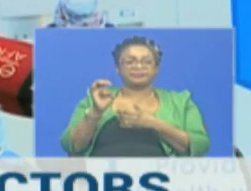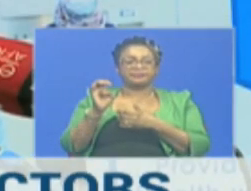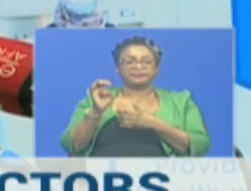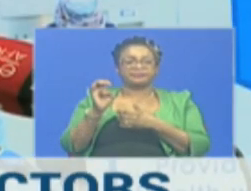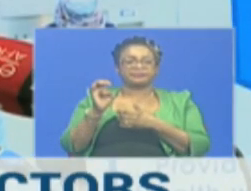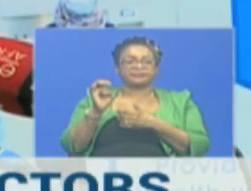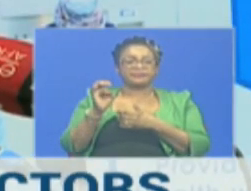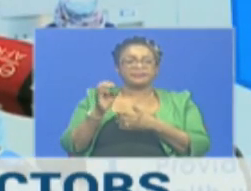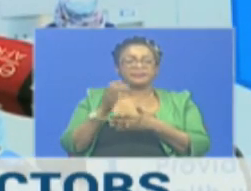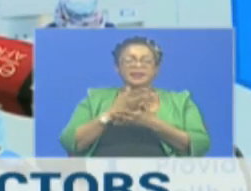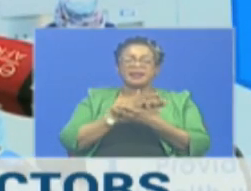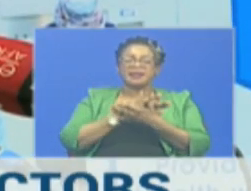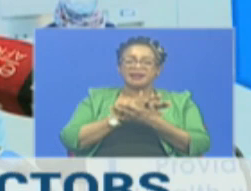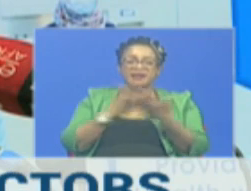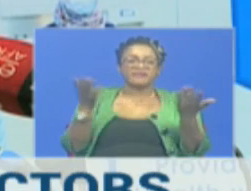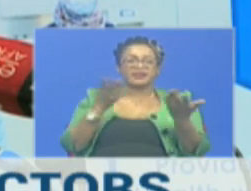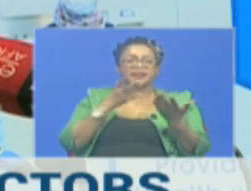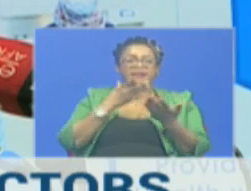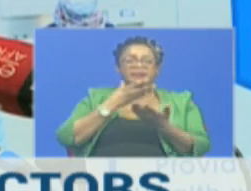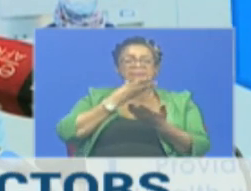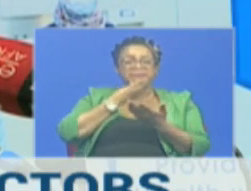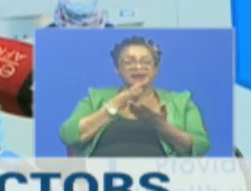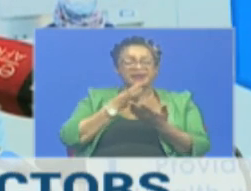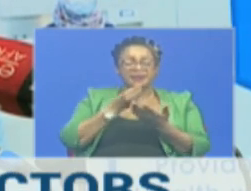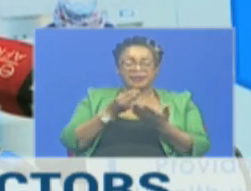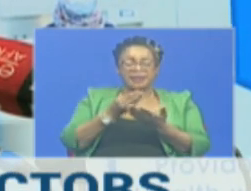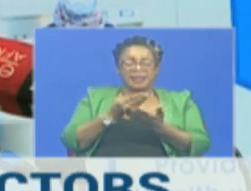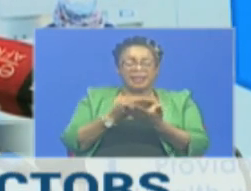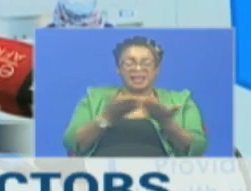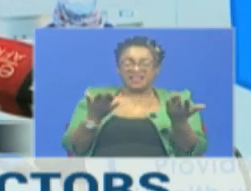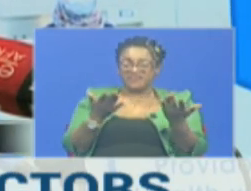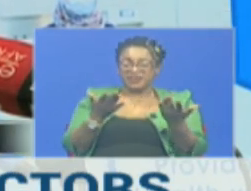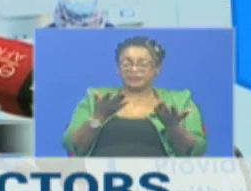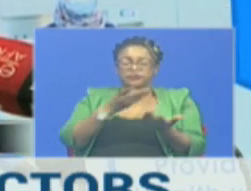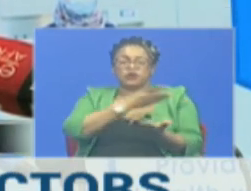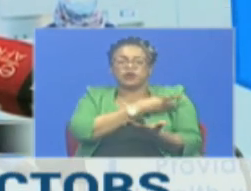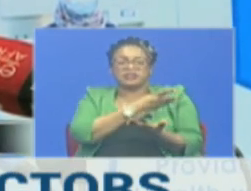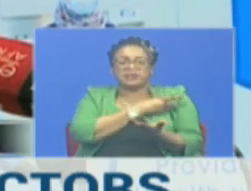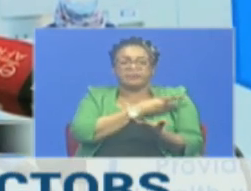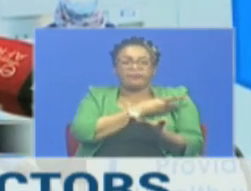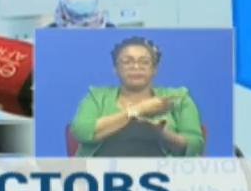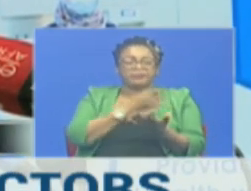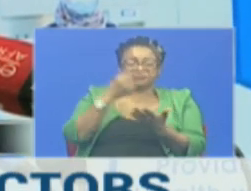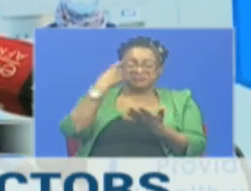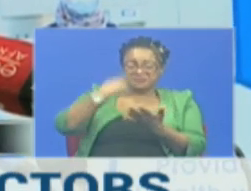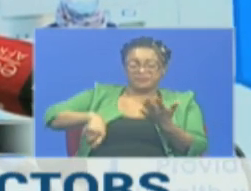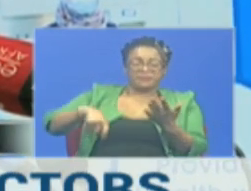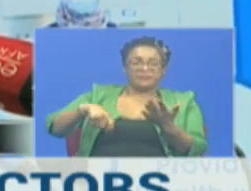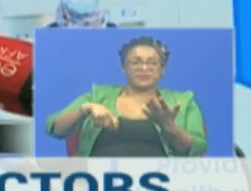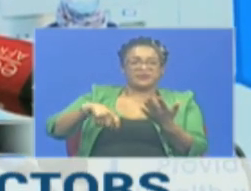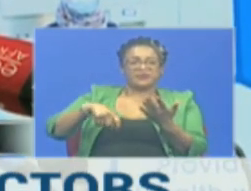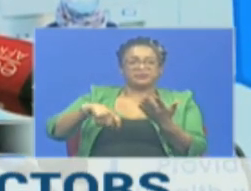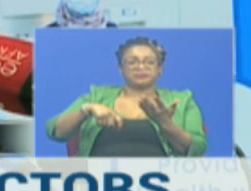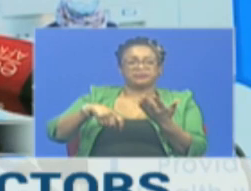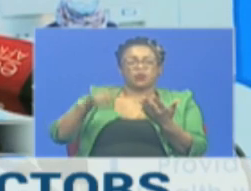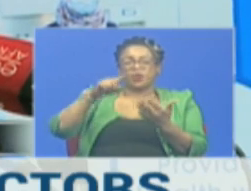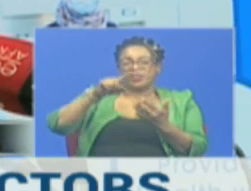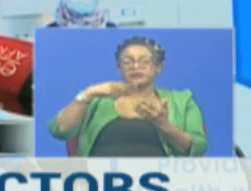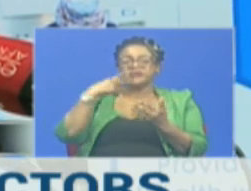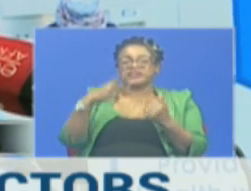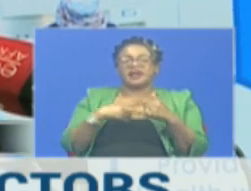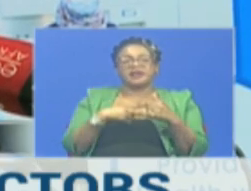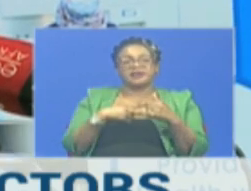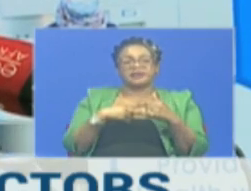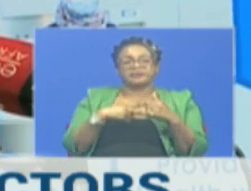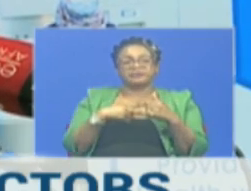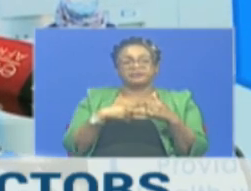Every month, every doctor is deducted an amount of 1,700 from their payslip to go